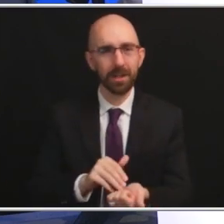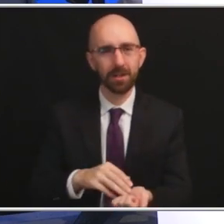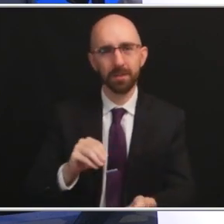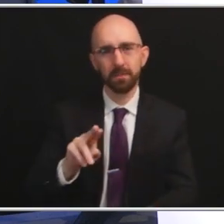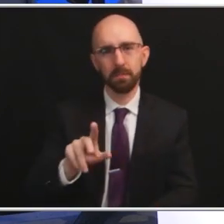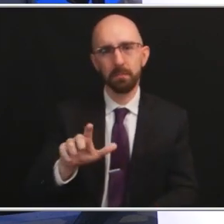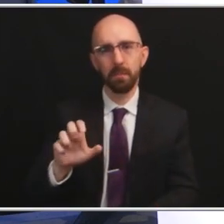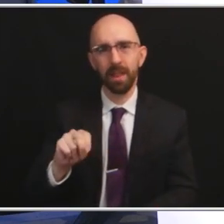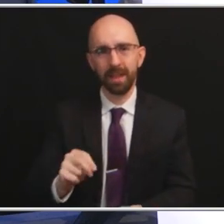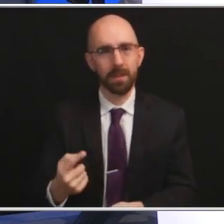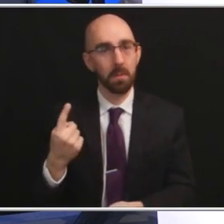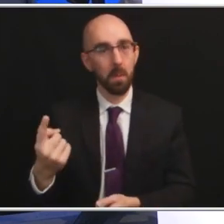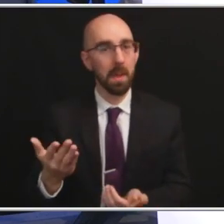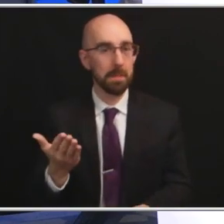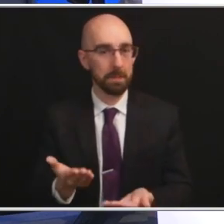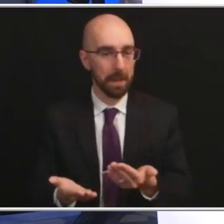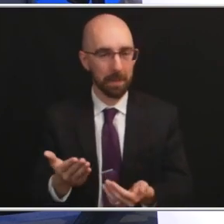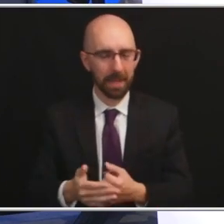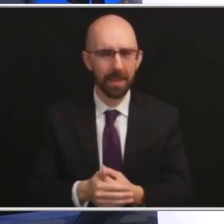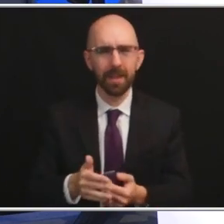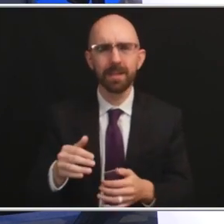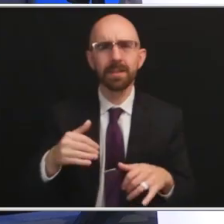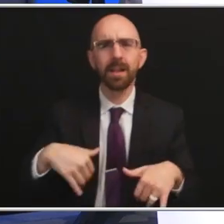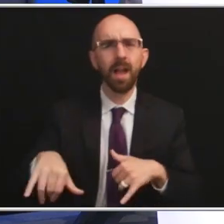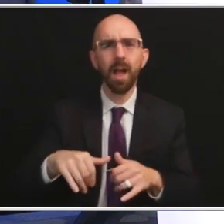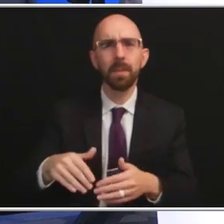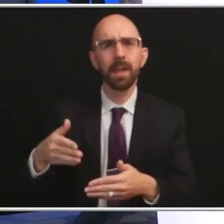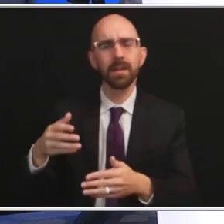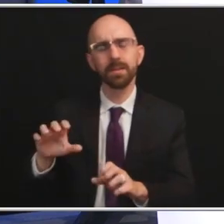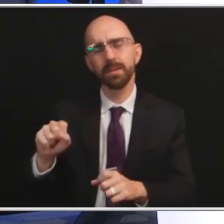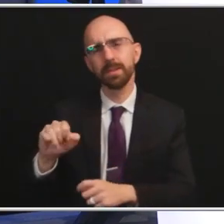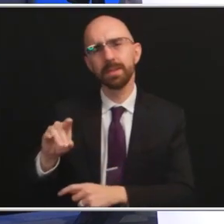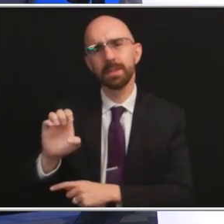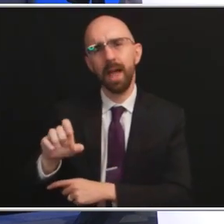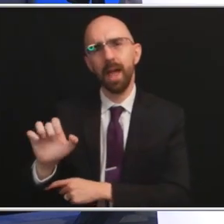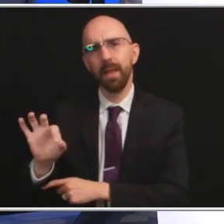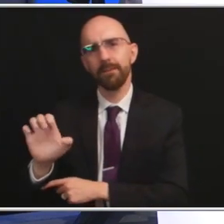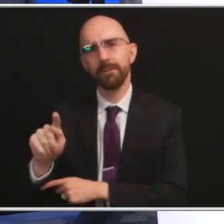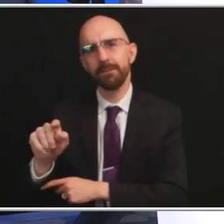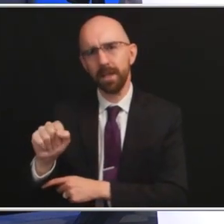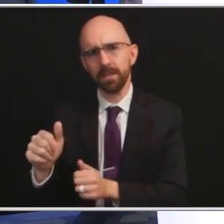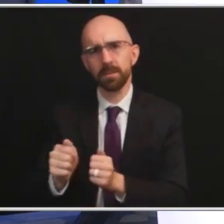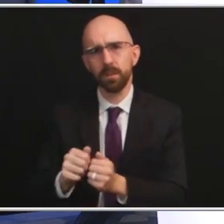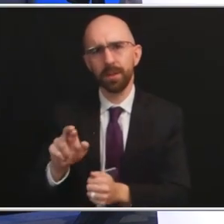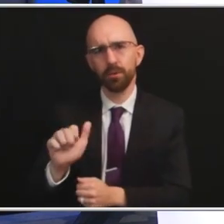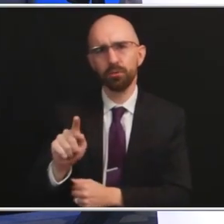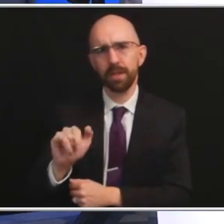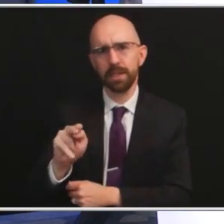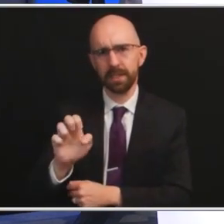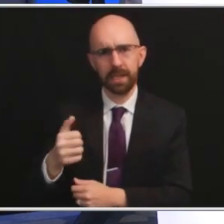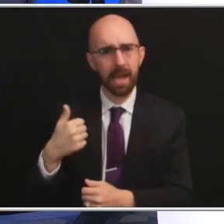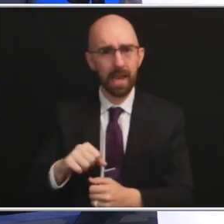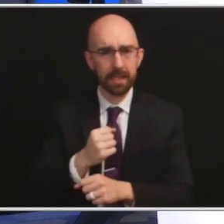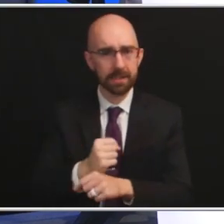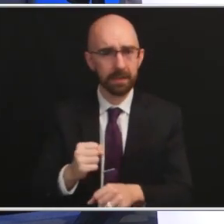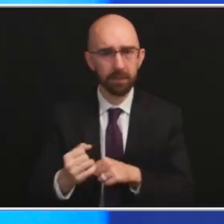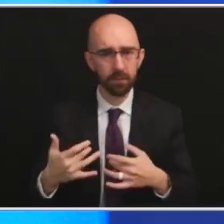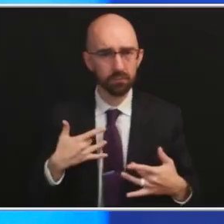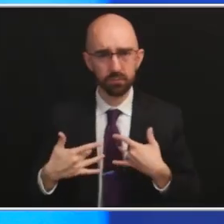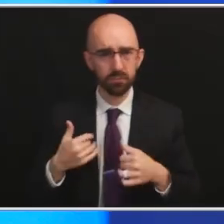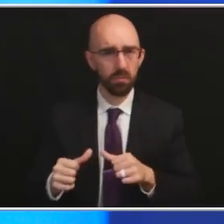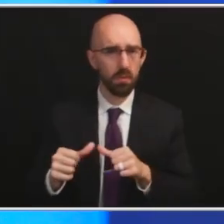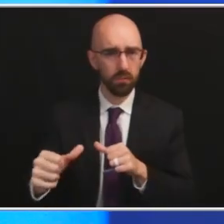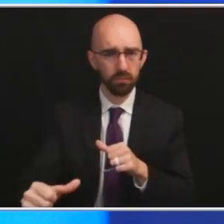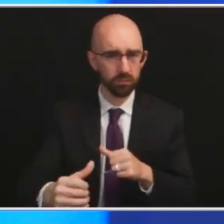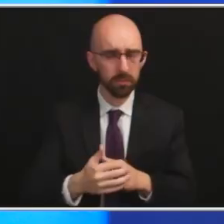one maybe. What are some common side effects of creatine, and are there any safety concerns with long-term use? So the most common side